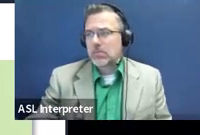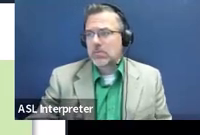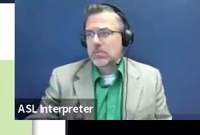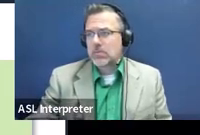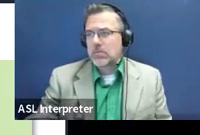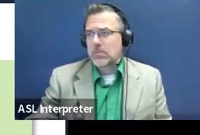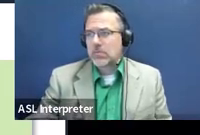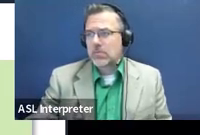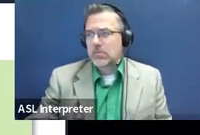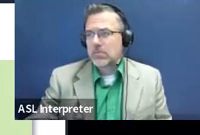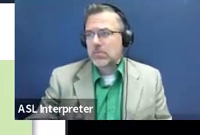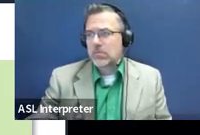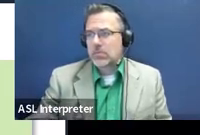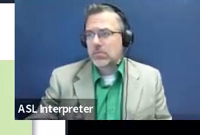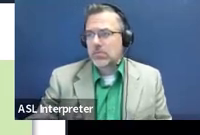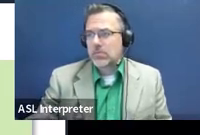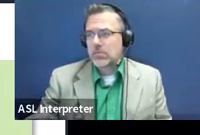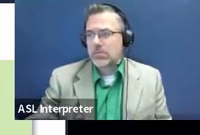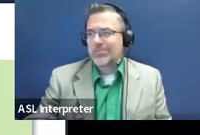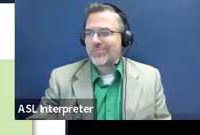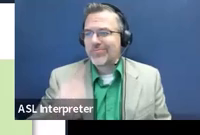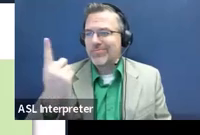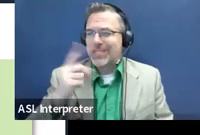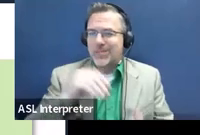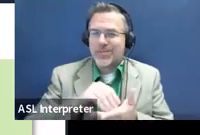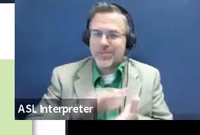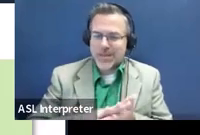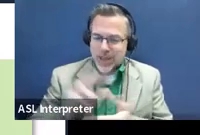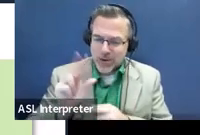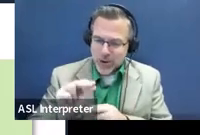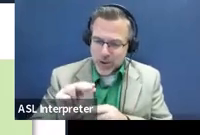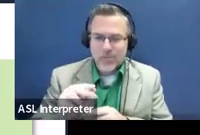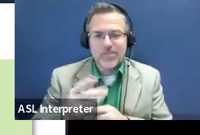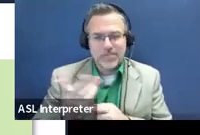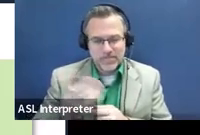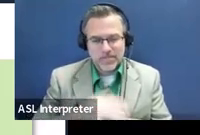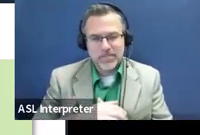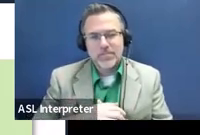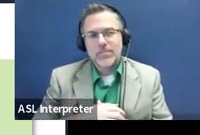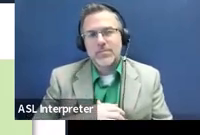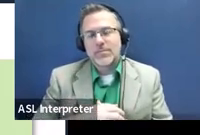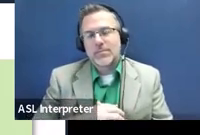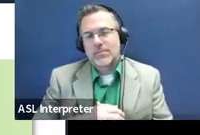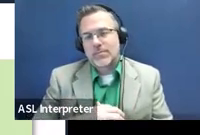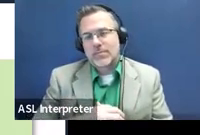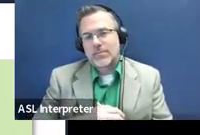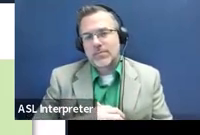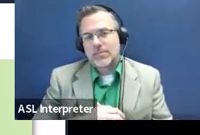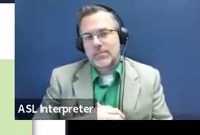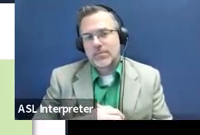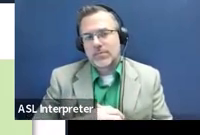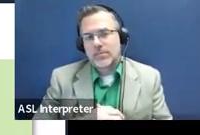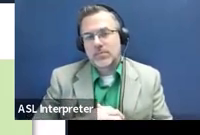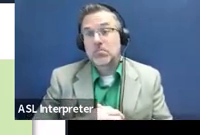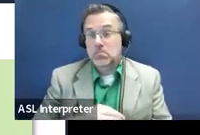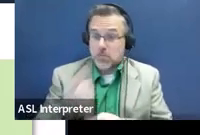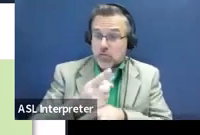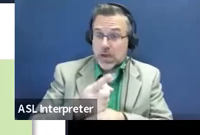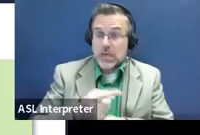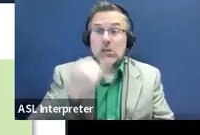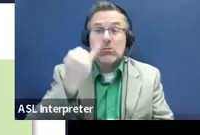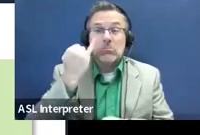Right, I have a no in the chat. Right, I have a couple, yes. So that is correct. Like